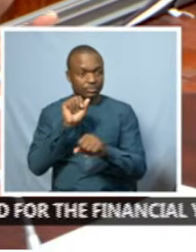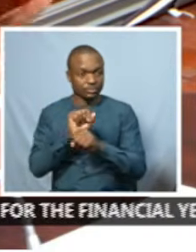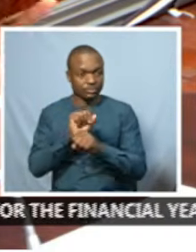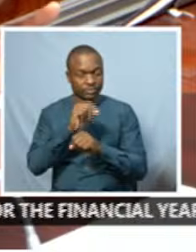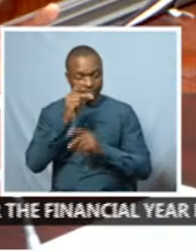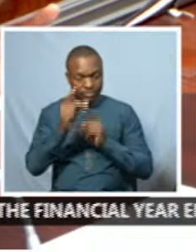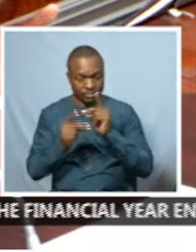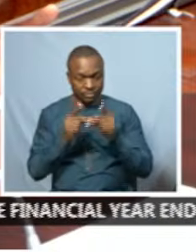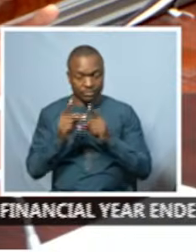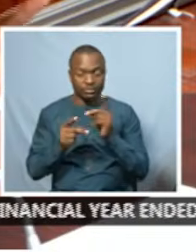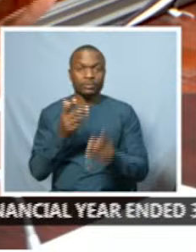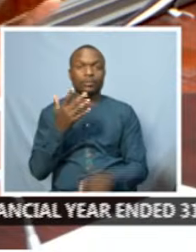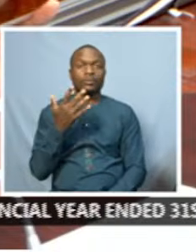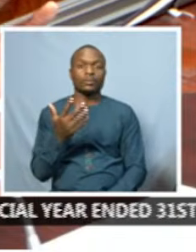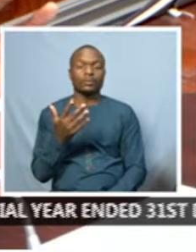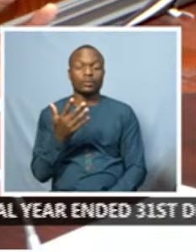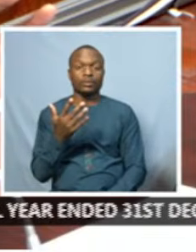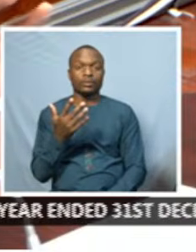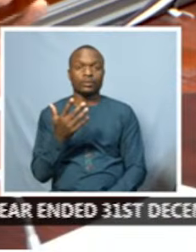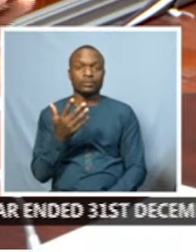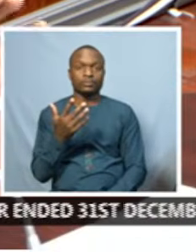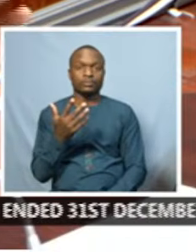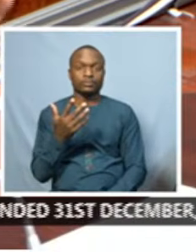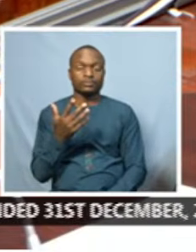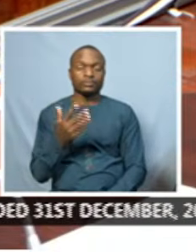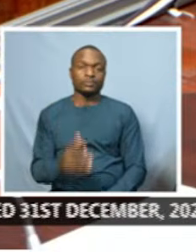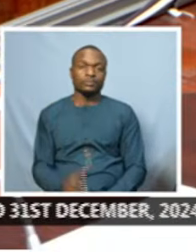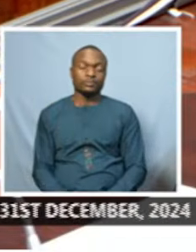progress was 5, were 5.